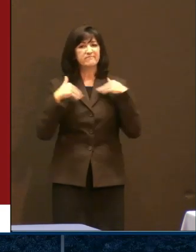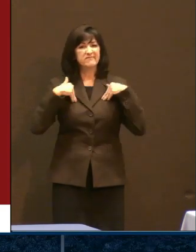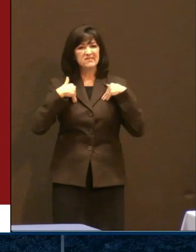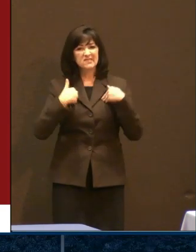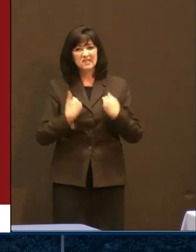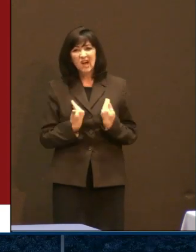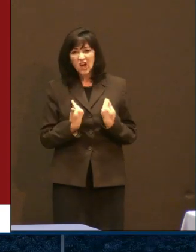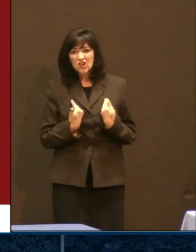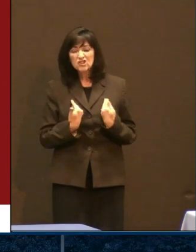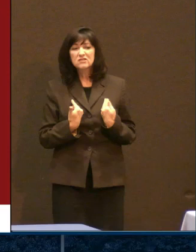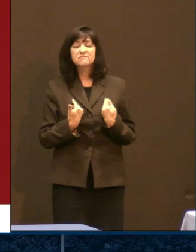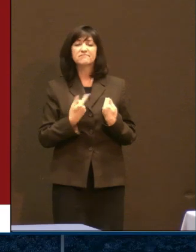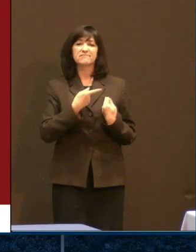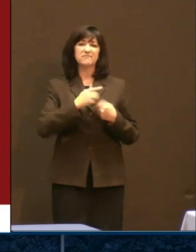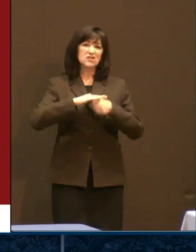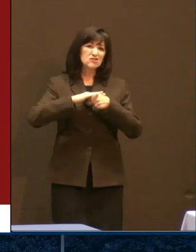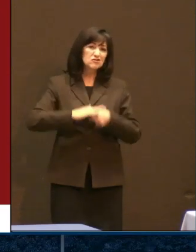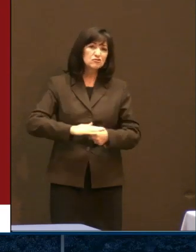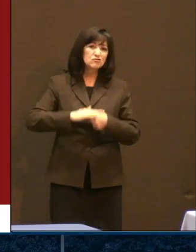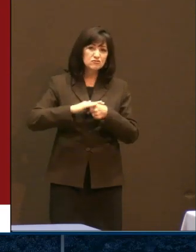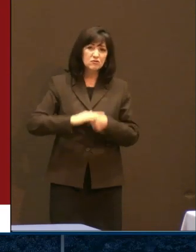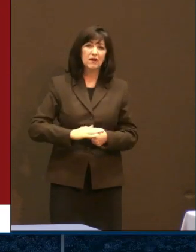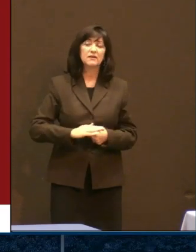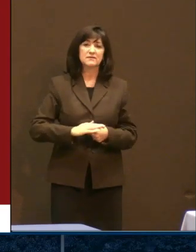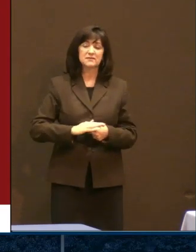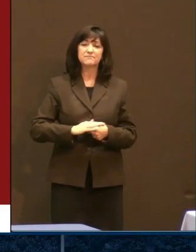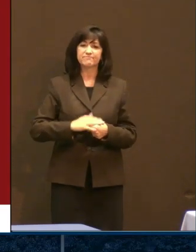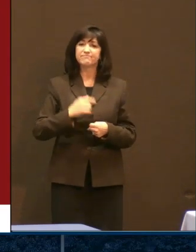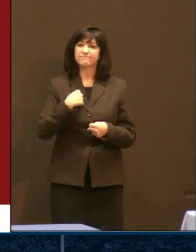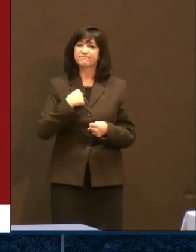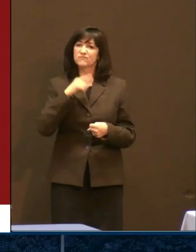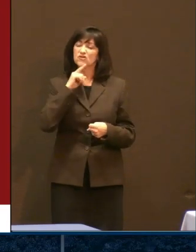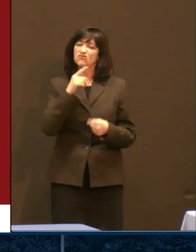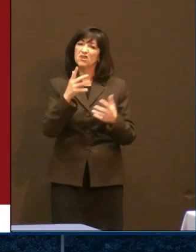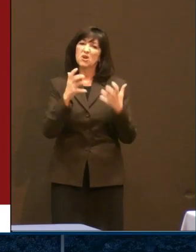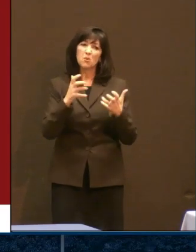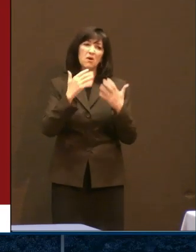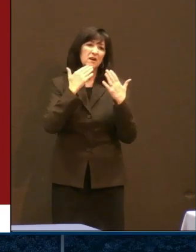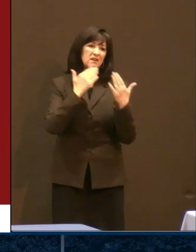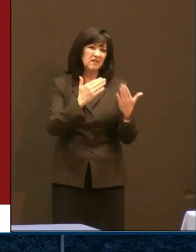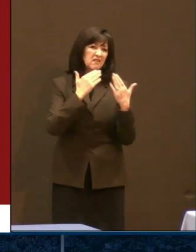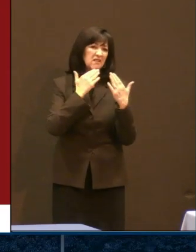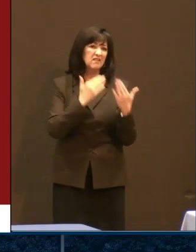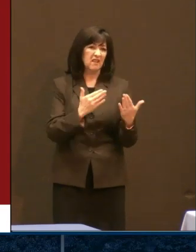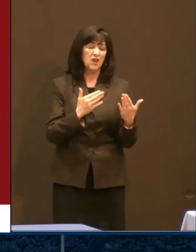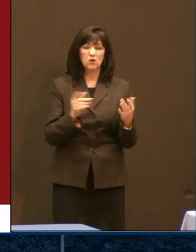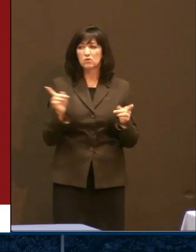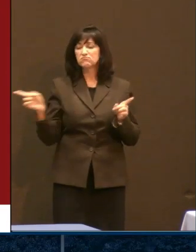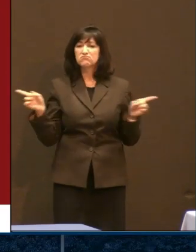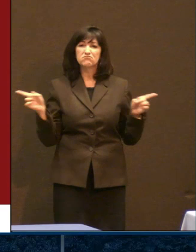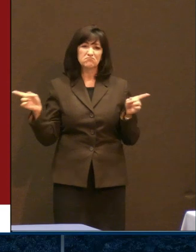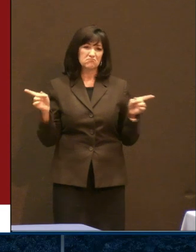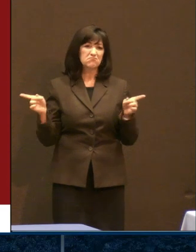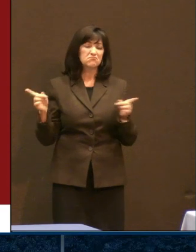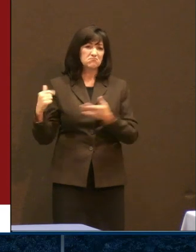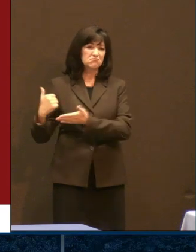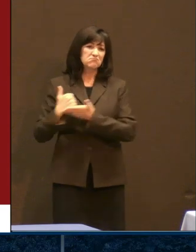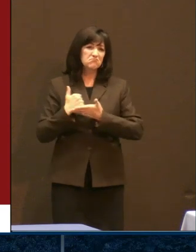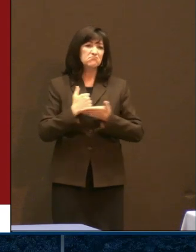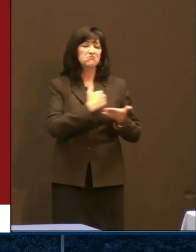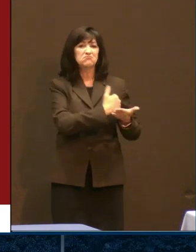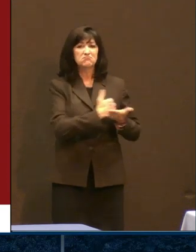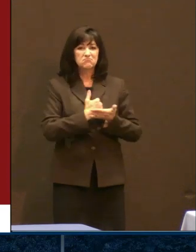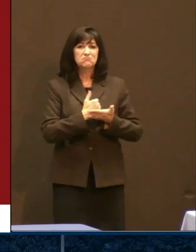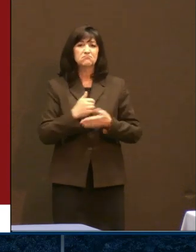experience the stress of it all, and I just can't thank them enough, and I can't thank these two folks on either side of me for